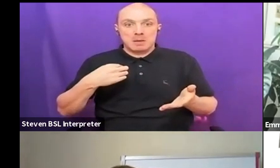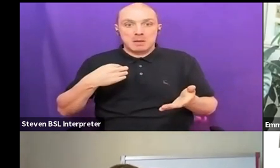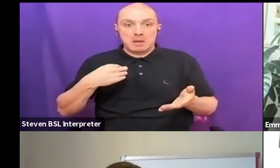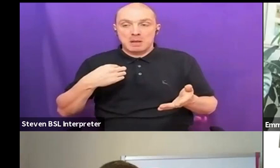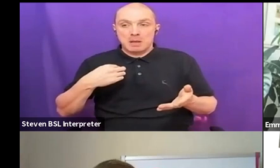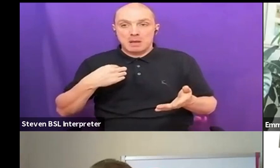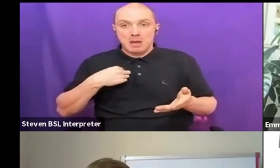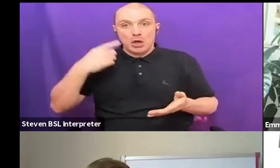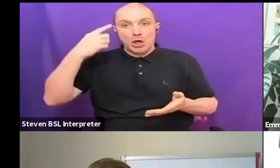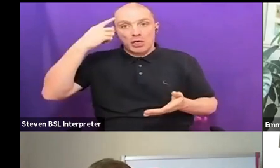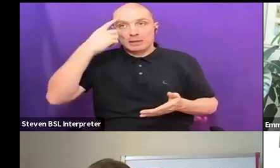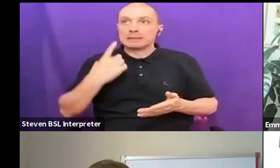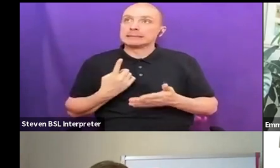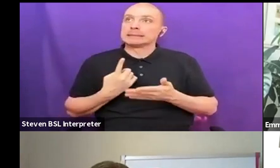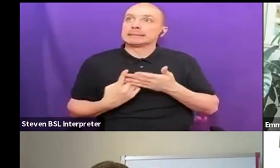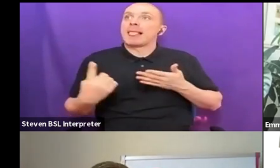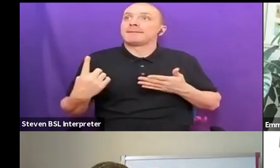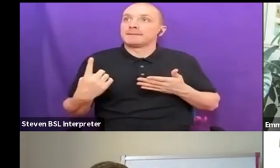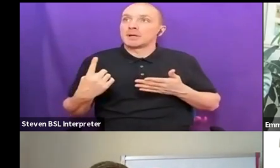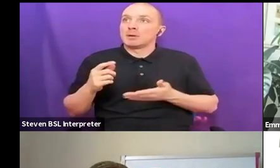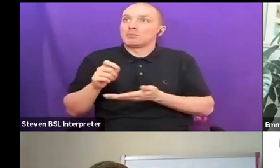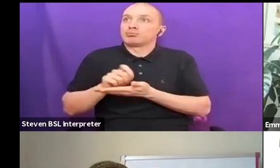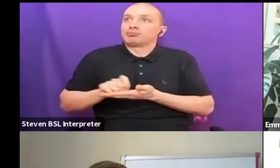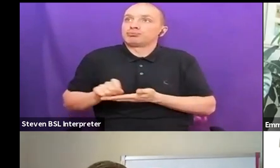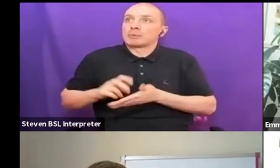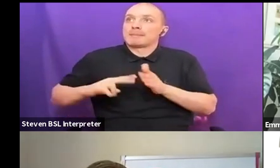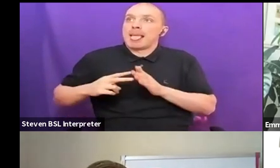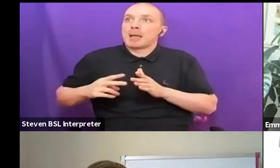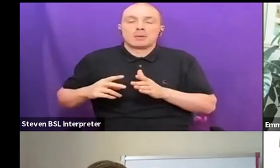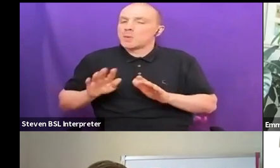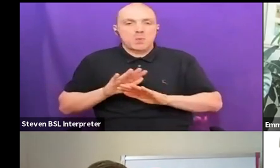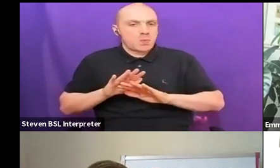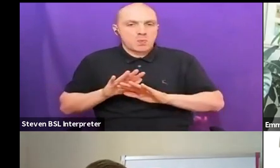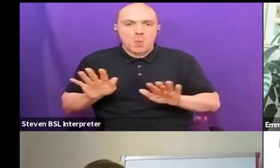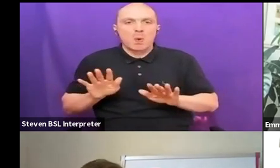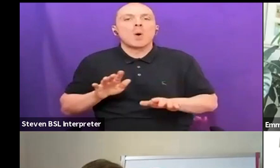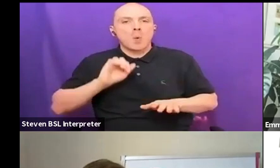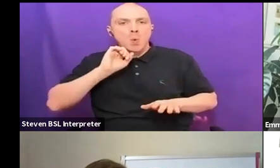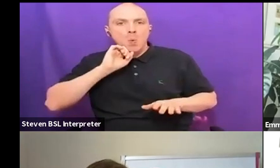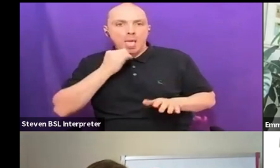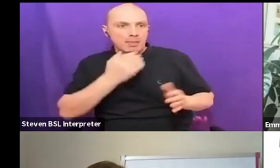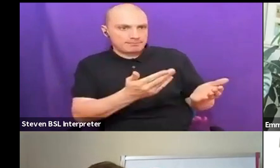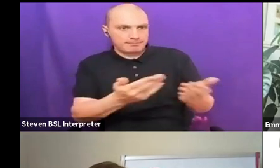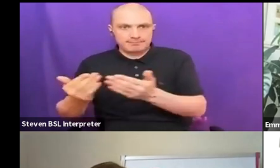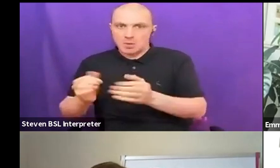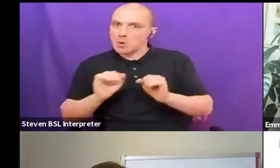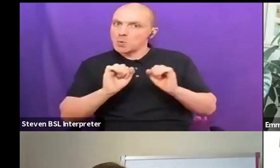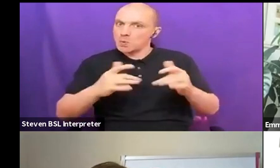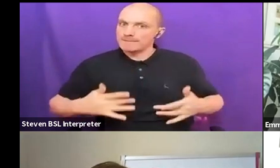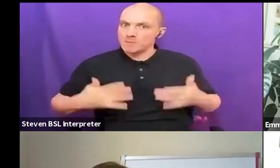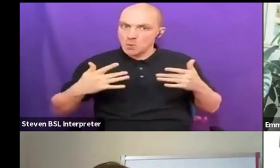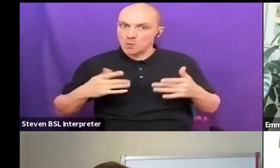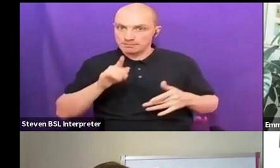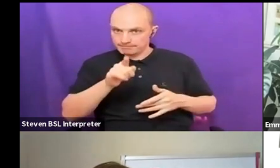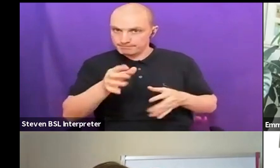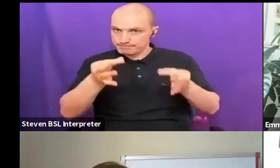involving Disability Scotland going forward. So, fantastic. That's great to hear. Thank you. Thank you for everybody's time this morning.